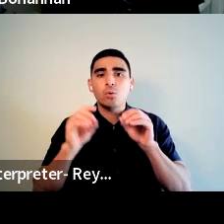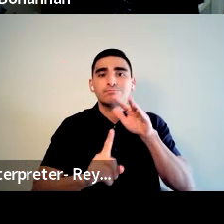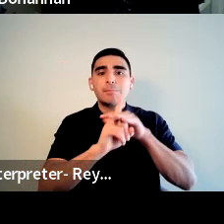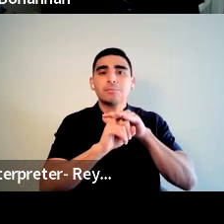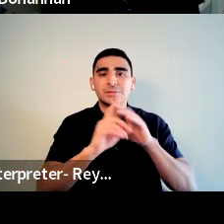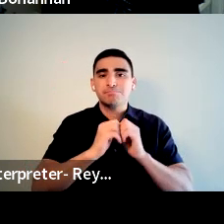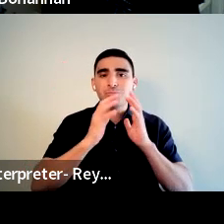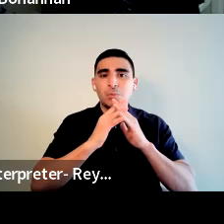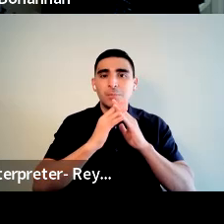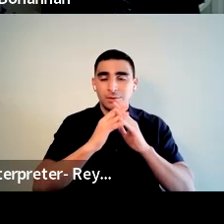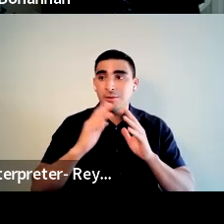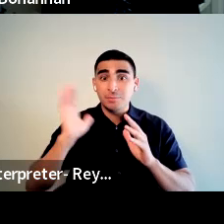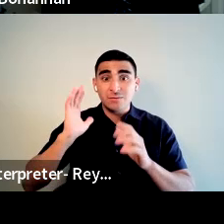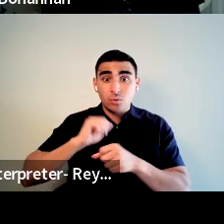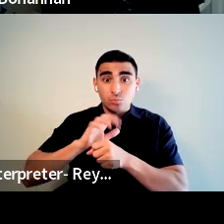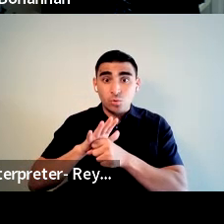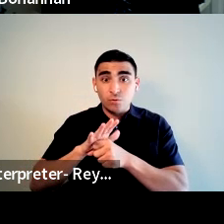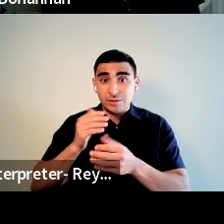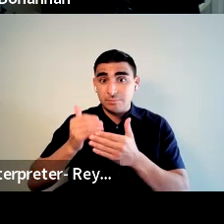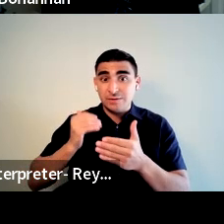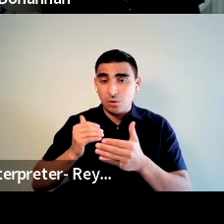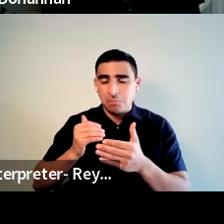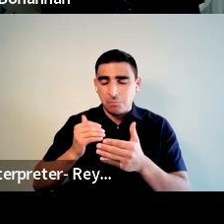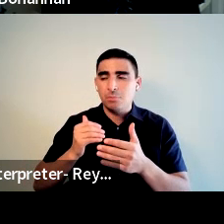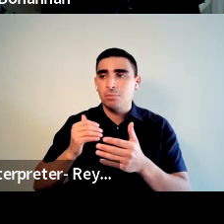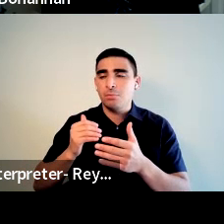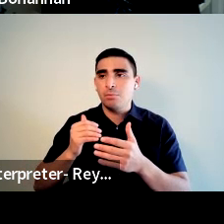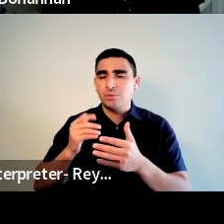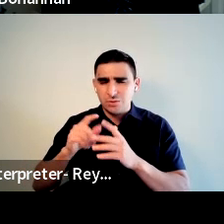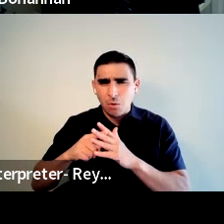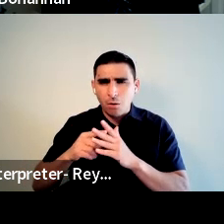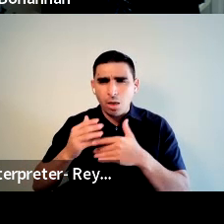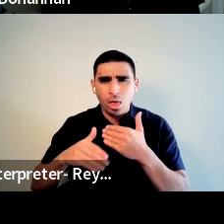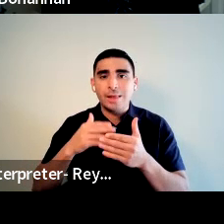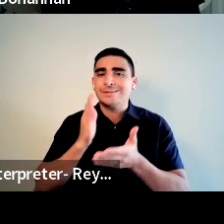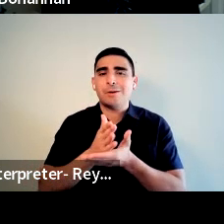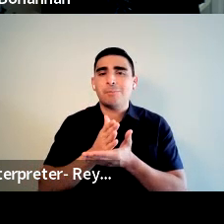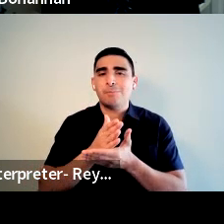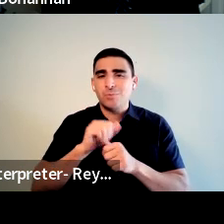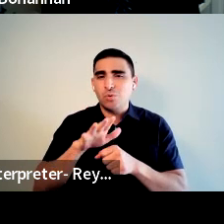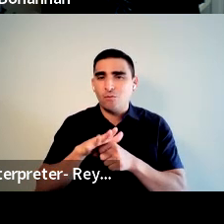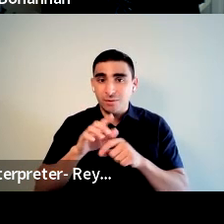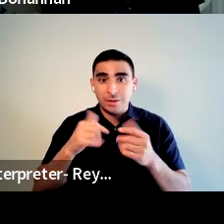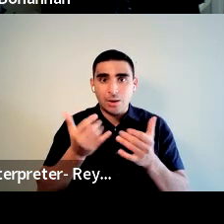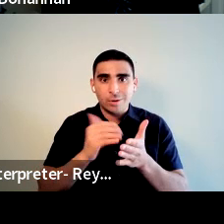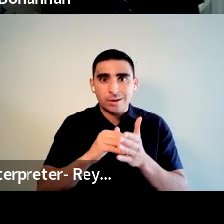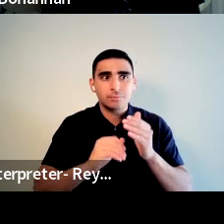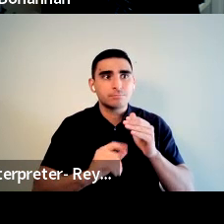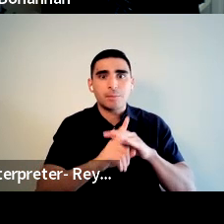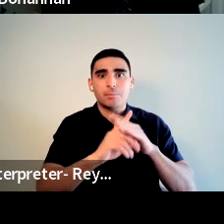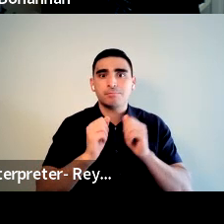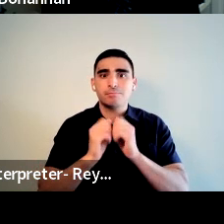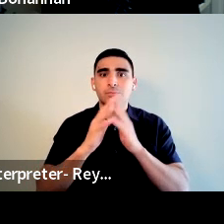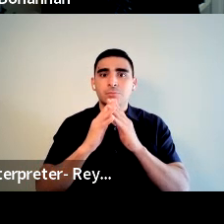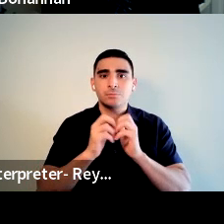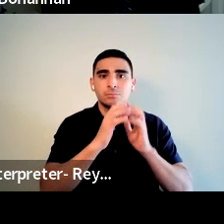to pop up before COVID, but then because of COVID, it stopped happening. So really utilizing all these different ideas and really taking a